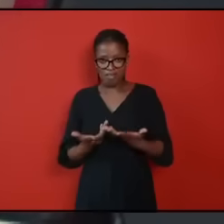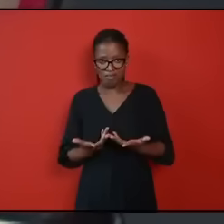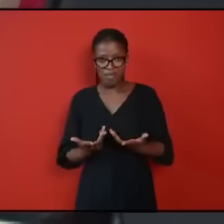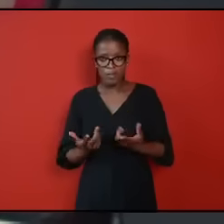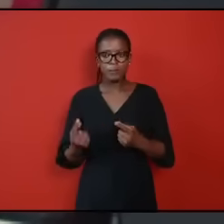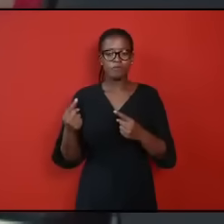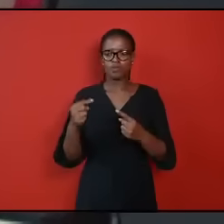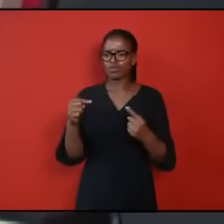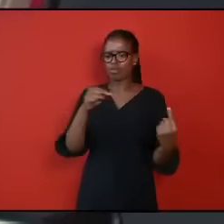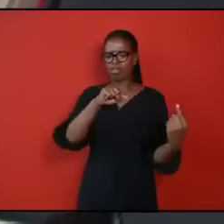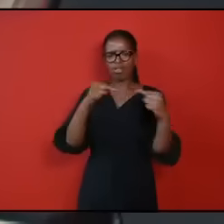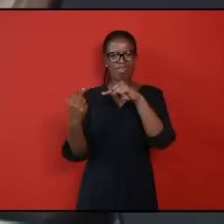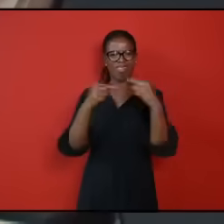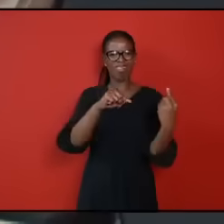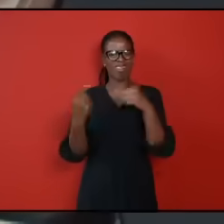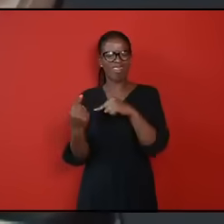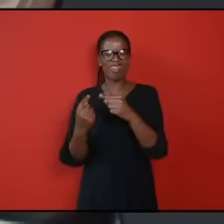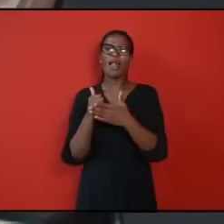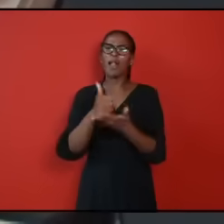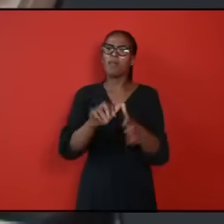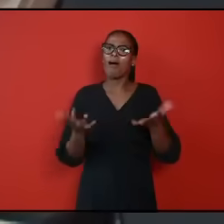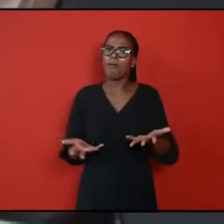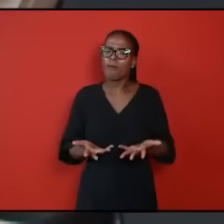fight each other.